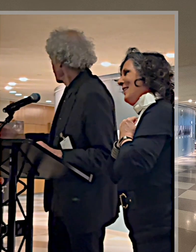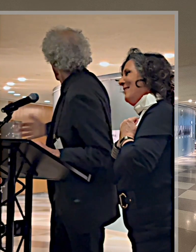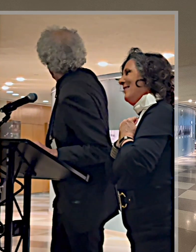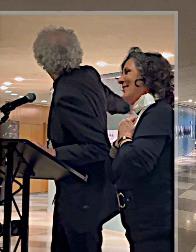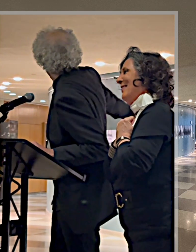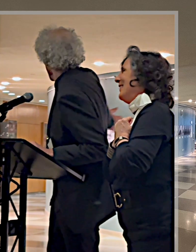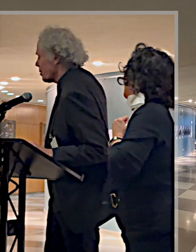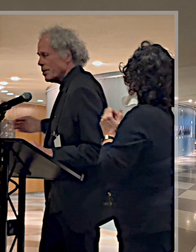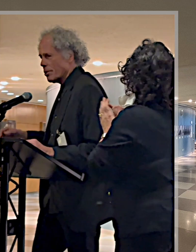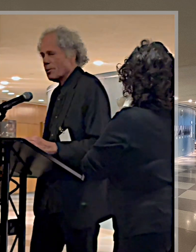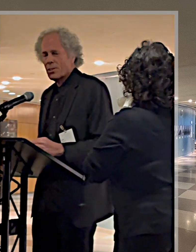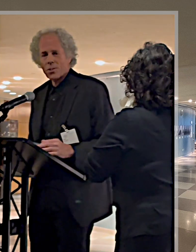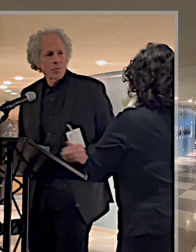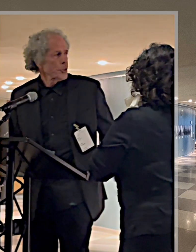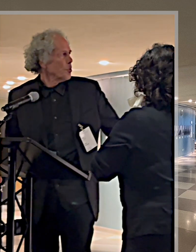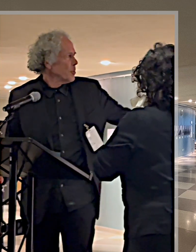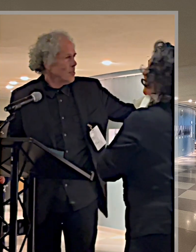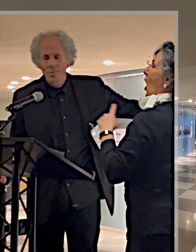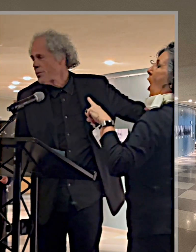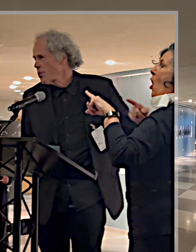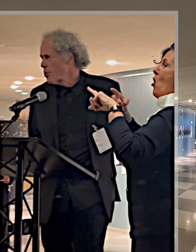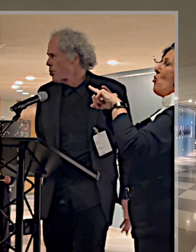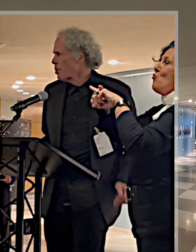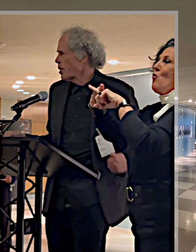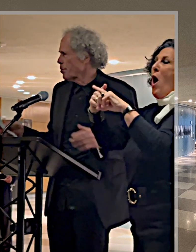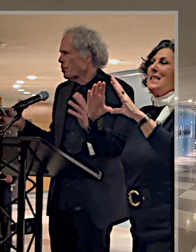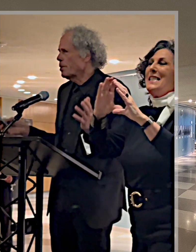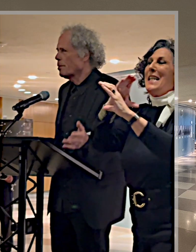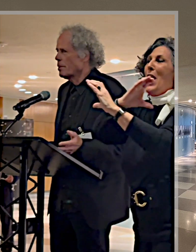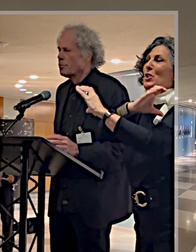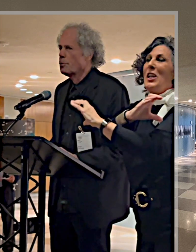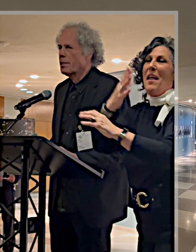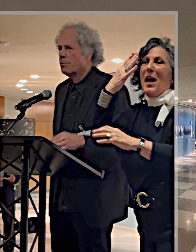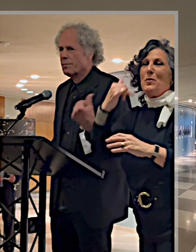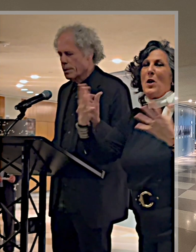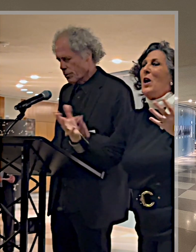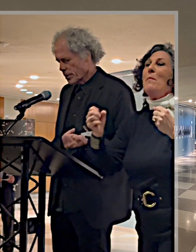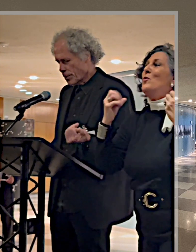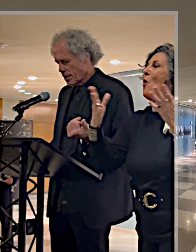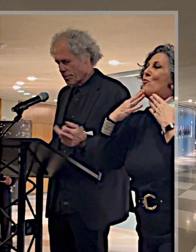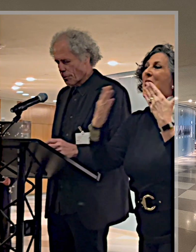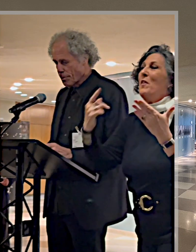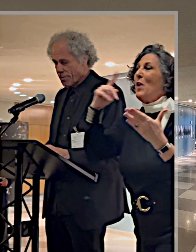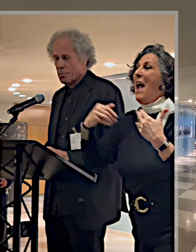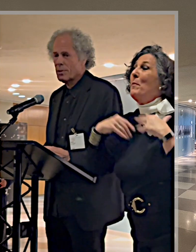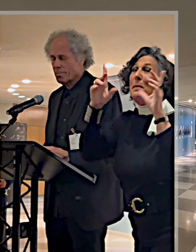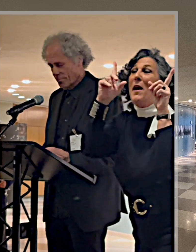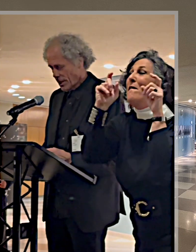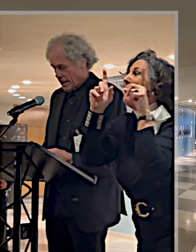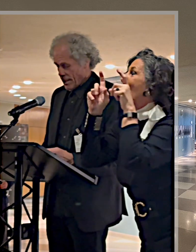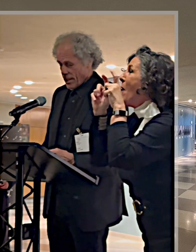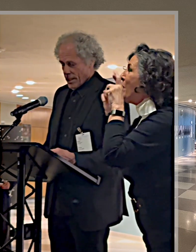So that's Westport. Basically, it's a cross-section of Westport, all these images, and a lot of you are here. I'm so grateful for them to let me have photographed them,